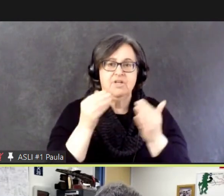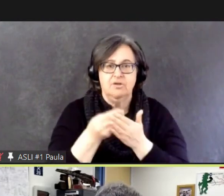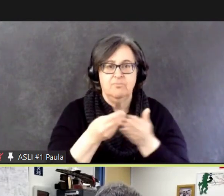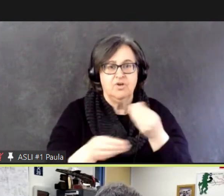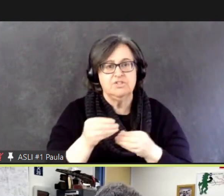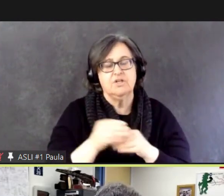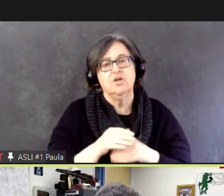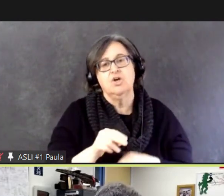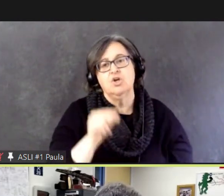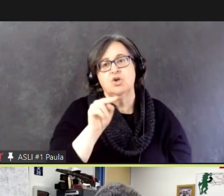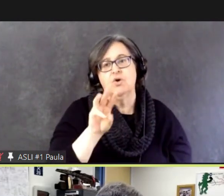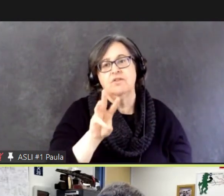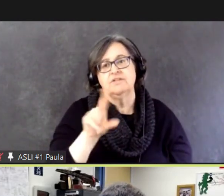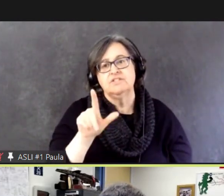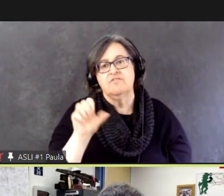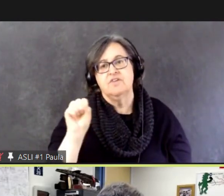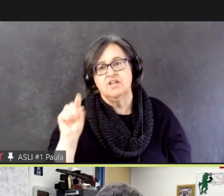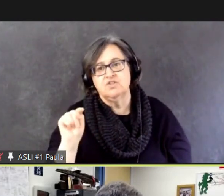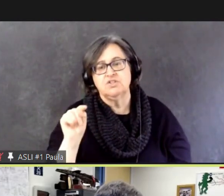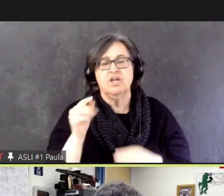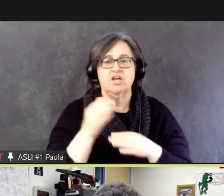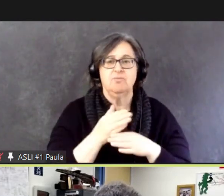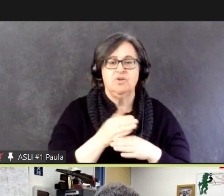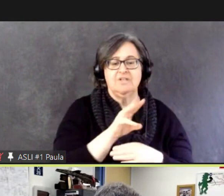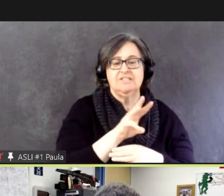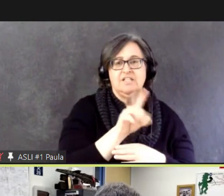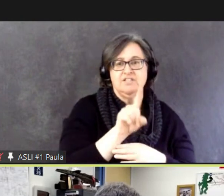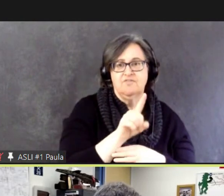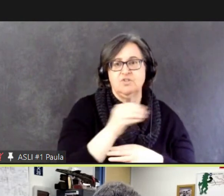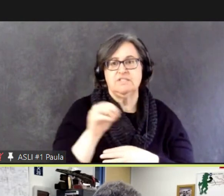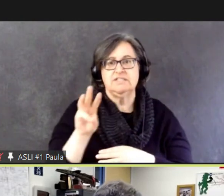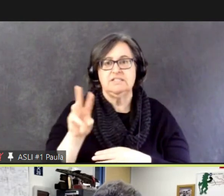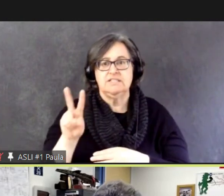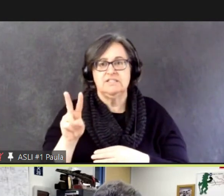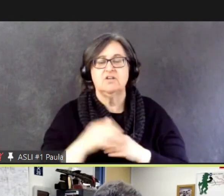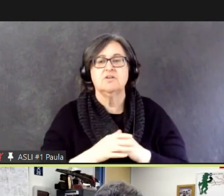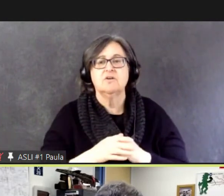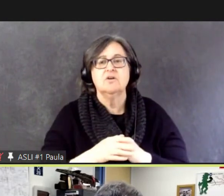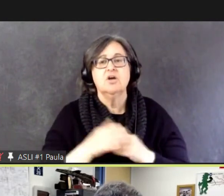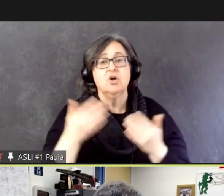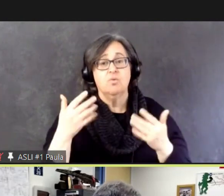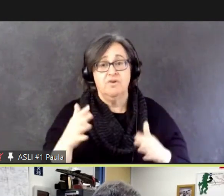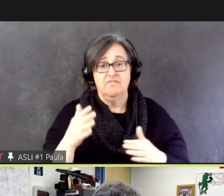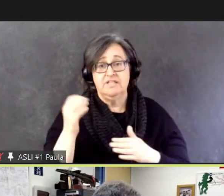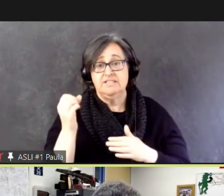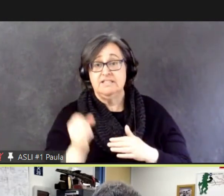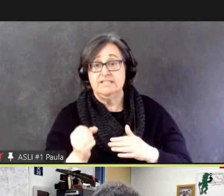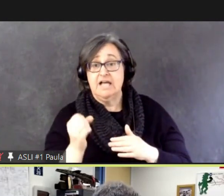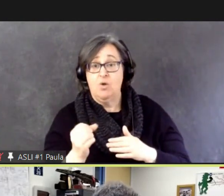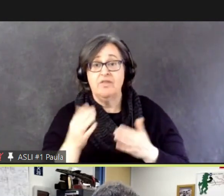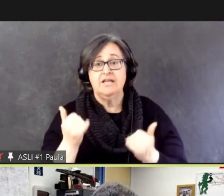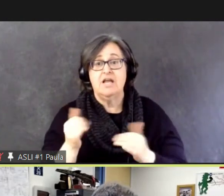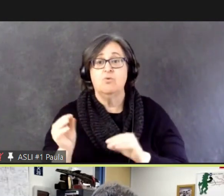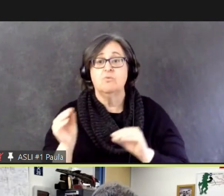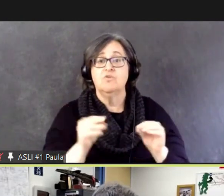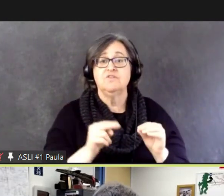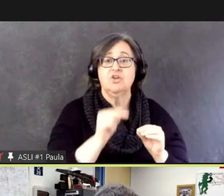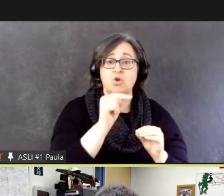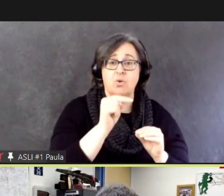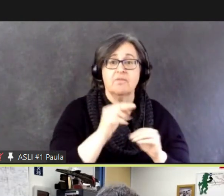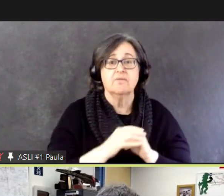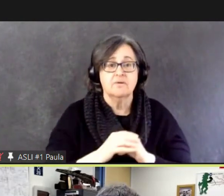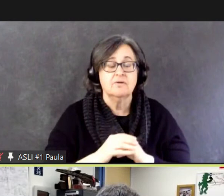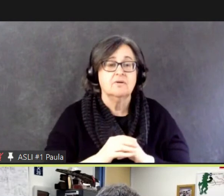of 61st, and we're now working kind of between 61st and 62nd. We've completed work on the southbound track, and they're moved over to the northbound track. Next